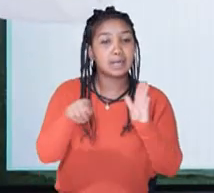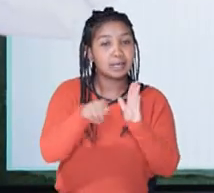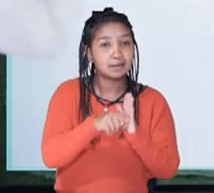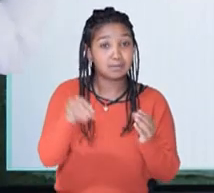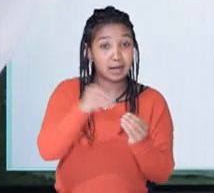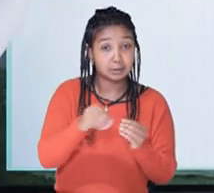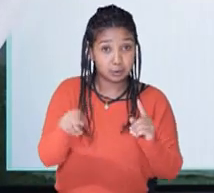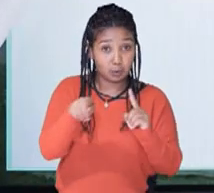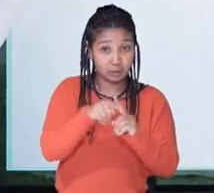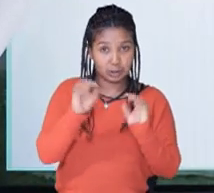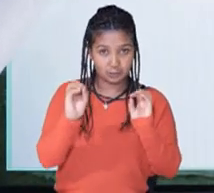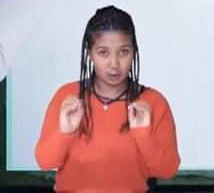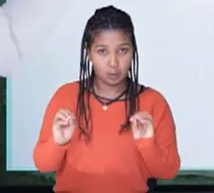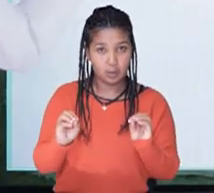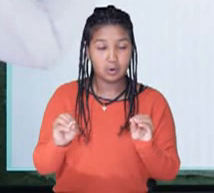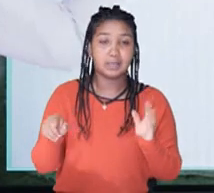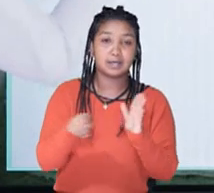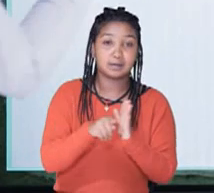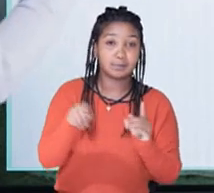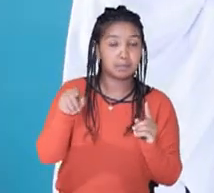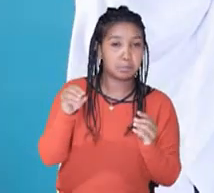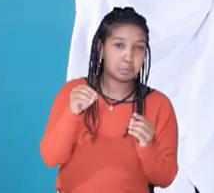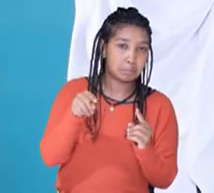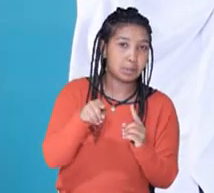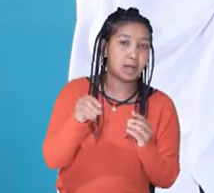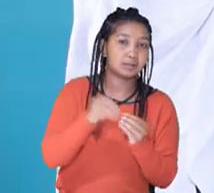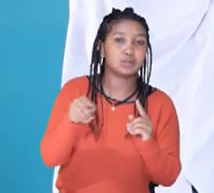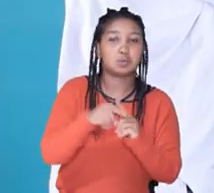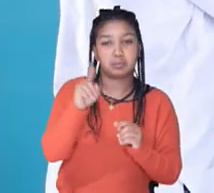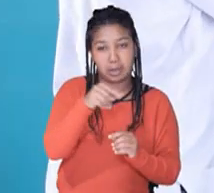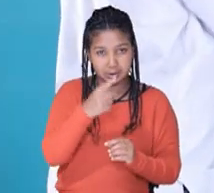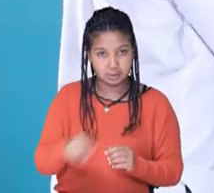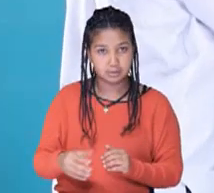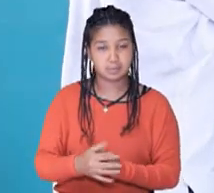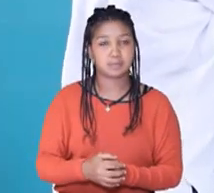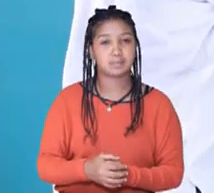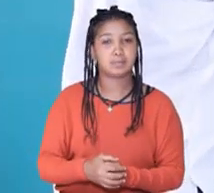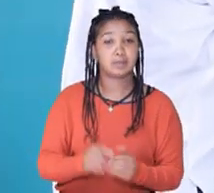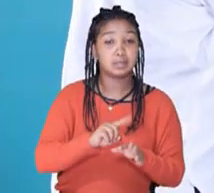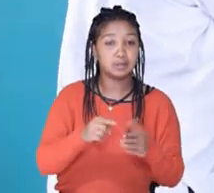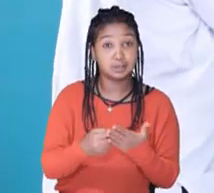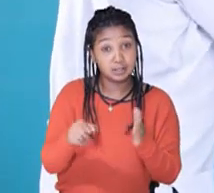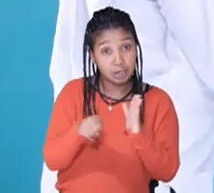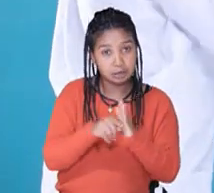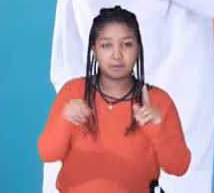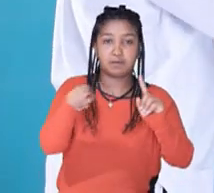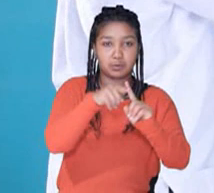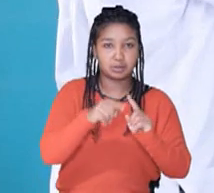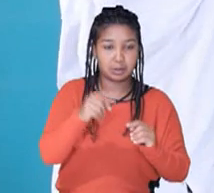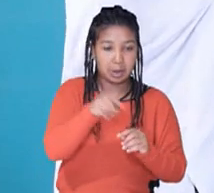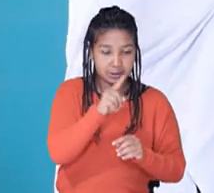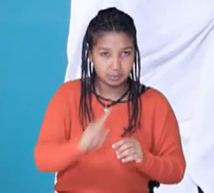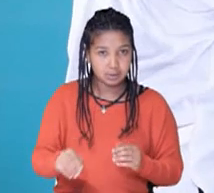negative plus positive is 0, negative plus positive is 0. So we can cancel. This is negative, you can cancel with this one. This is negative, this is positive, you